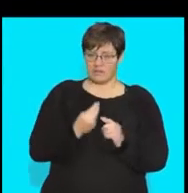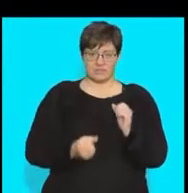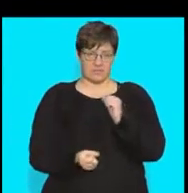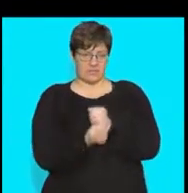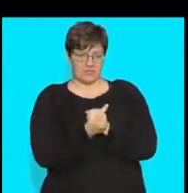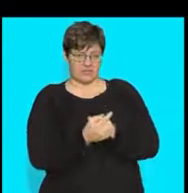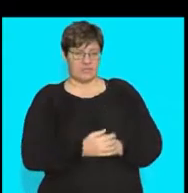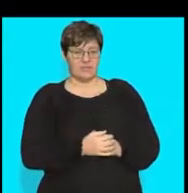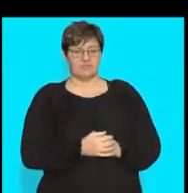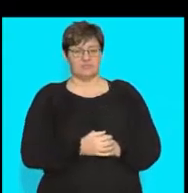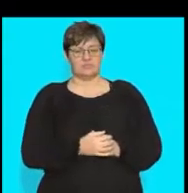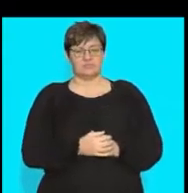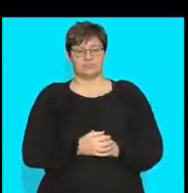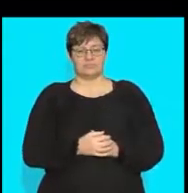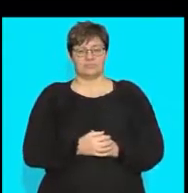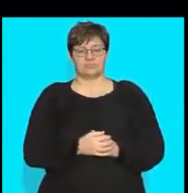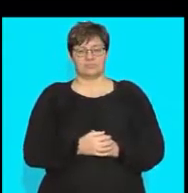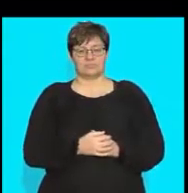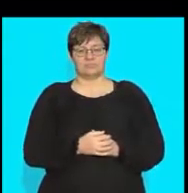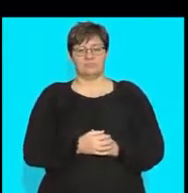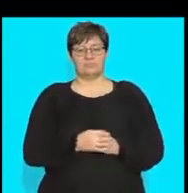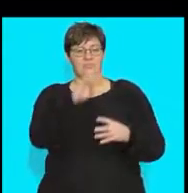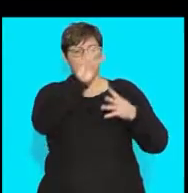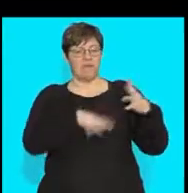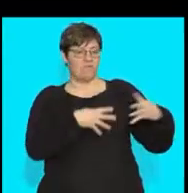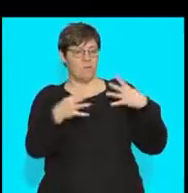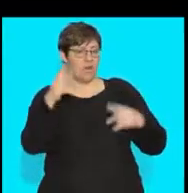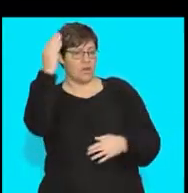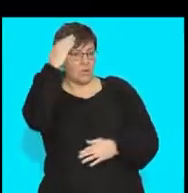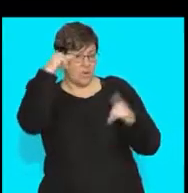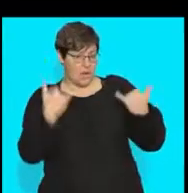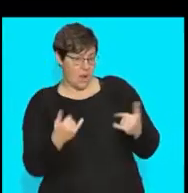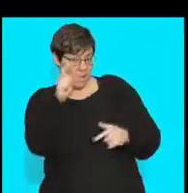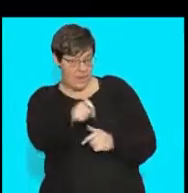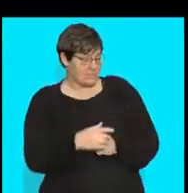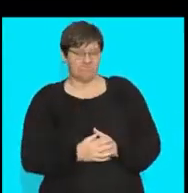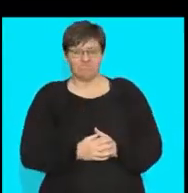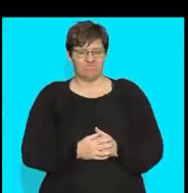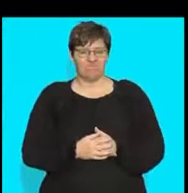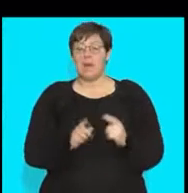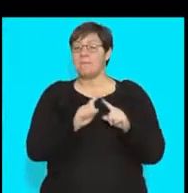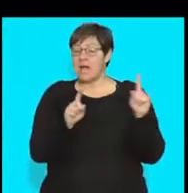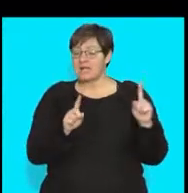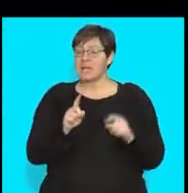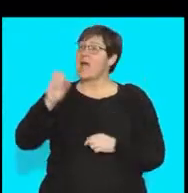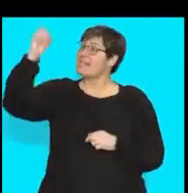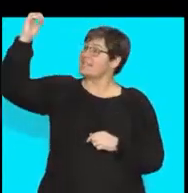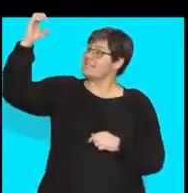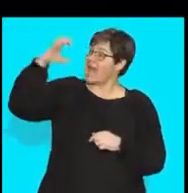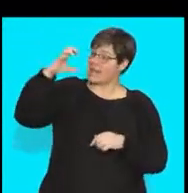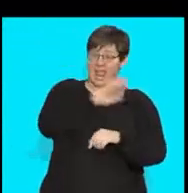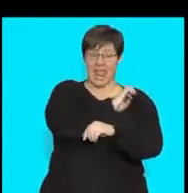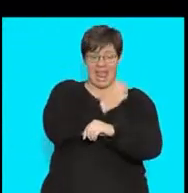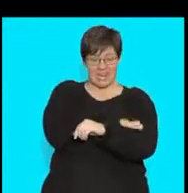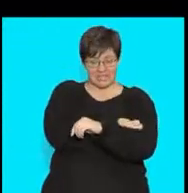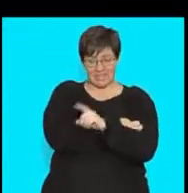photosynthesis. Now, you don't need to know this formula now, but basically what it is the sun's energy,